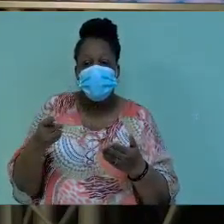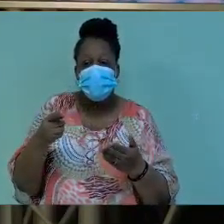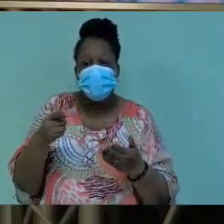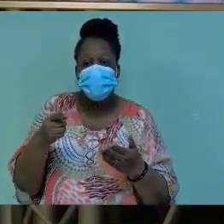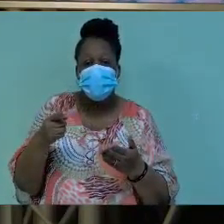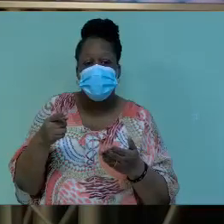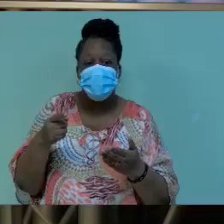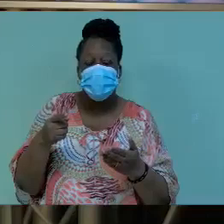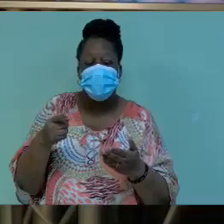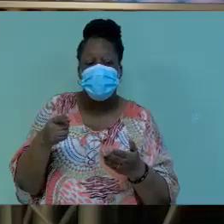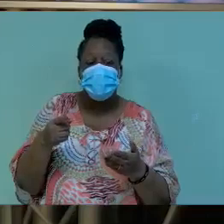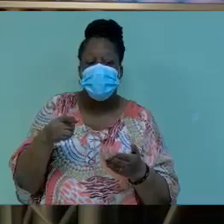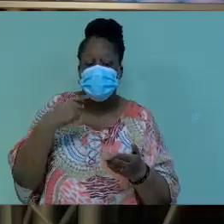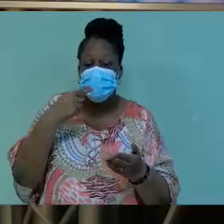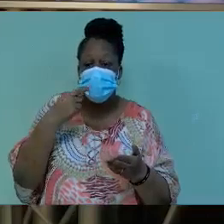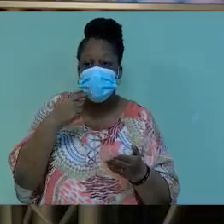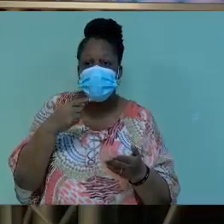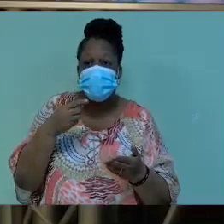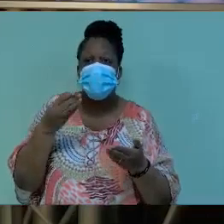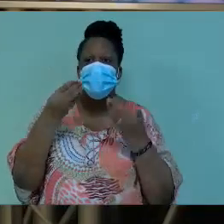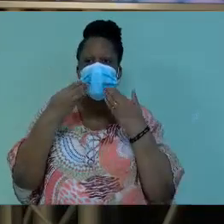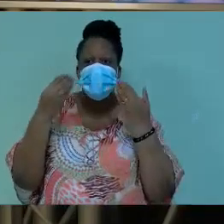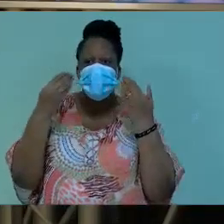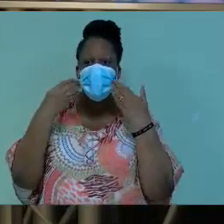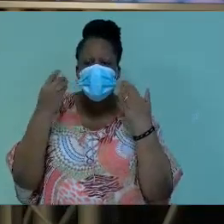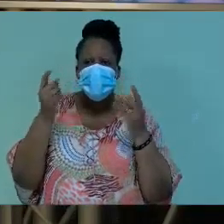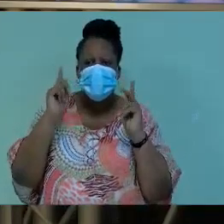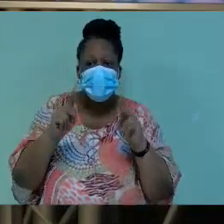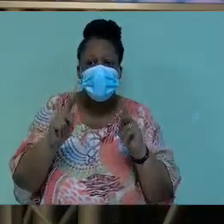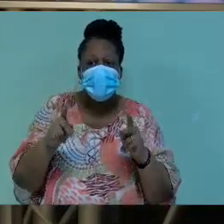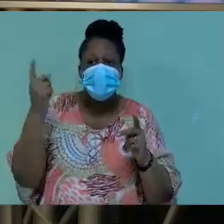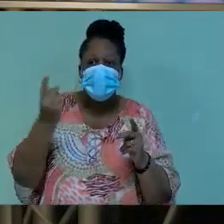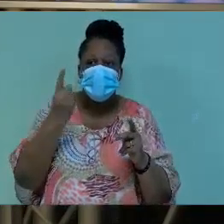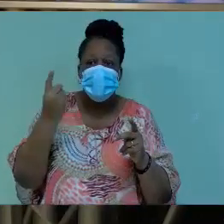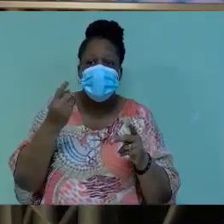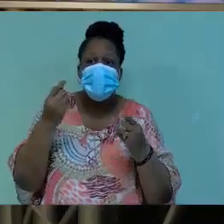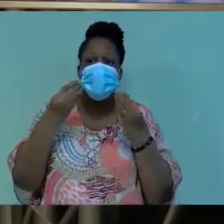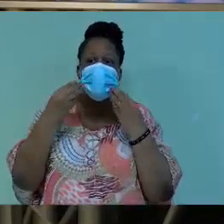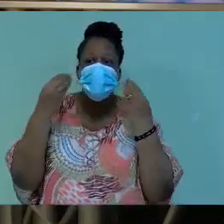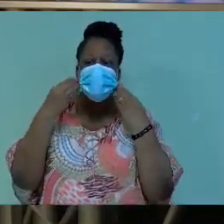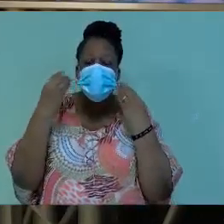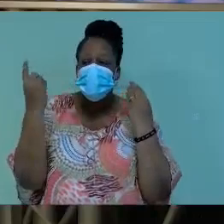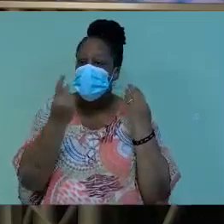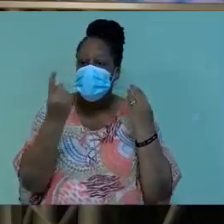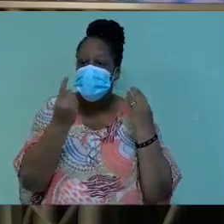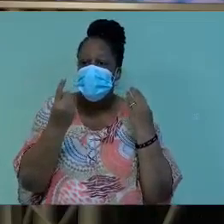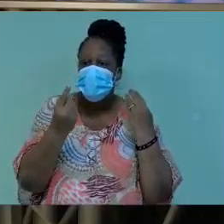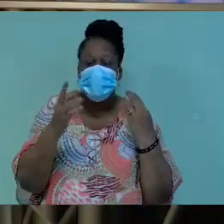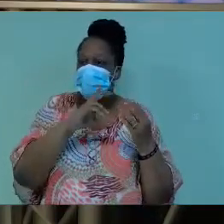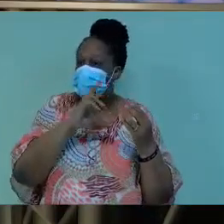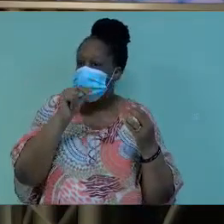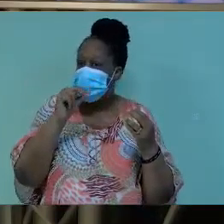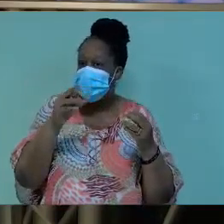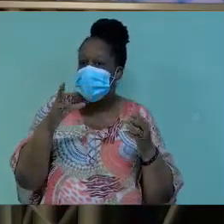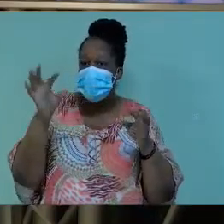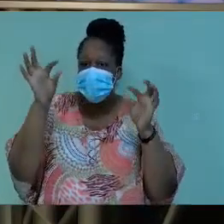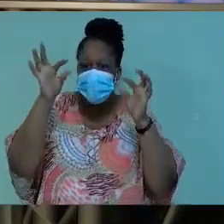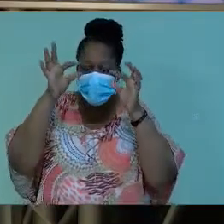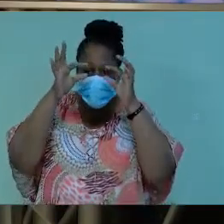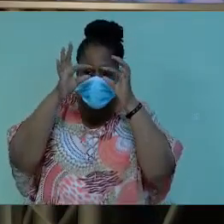instead they're just wearing something over their nose and their mouth, They are disguising themselves with only their